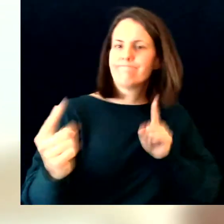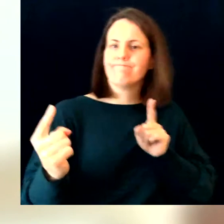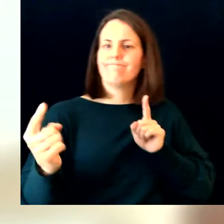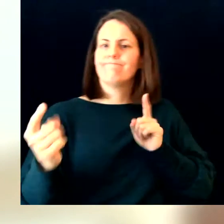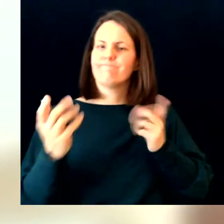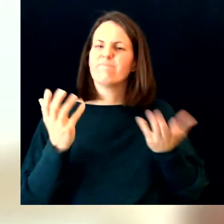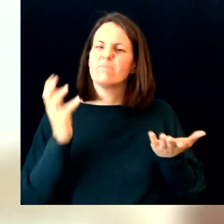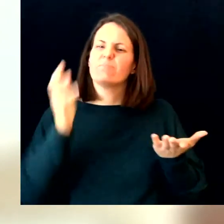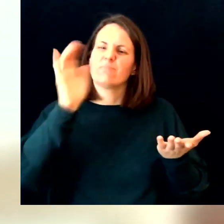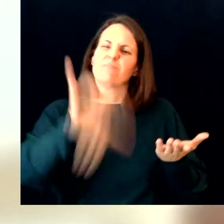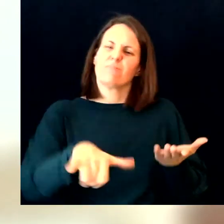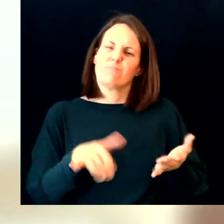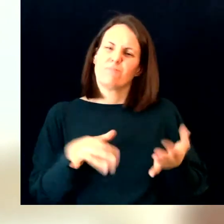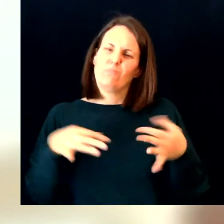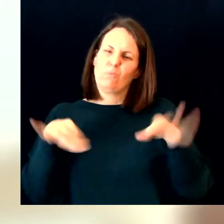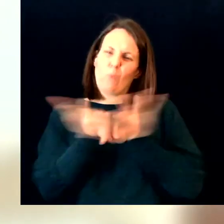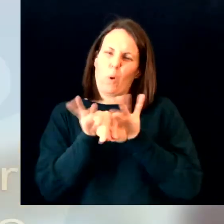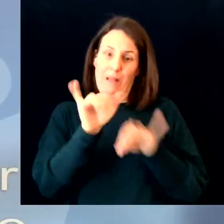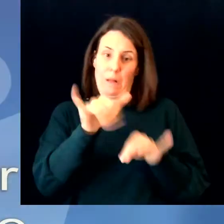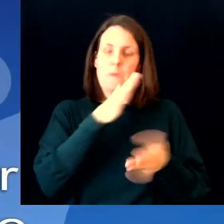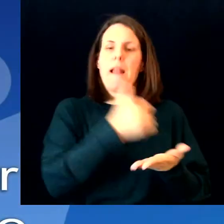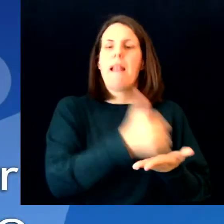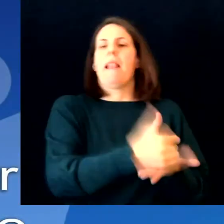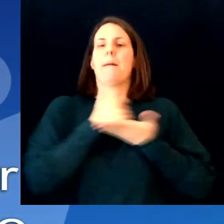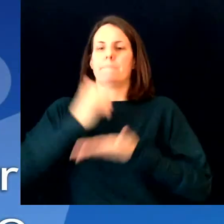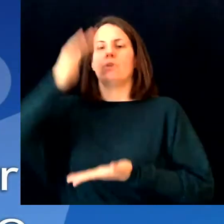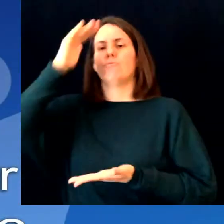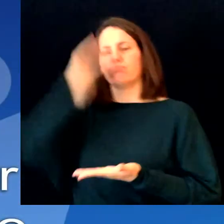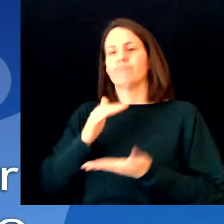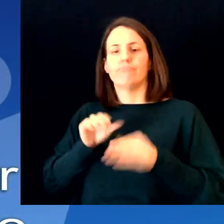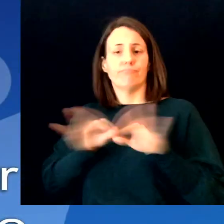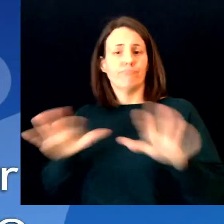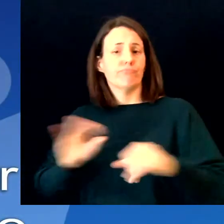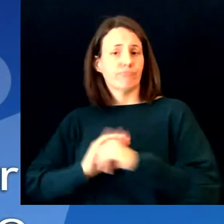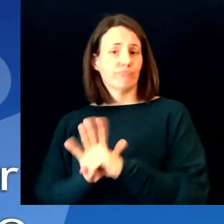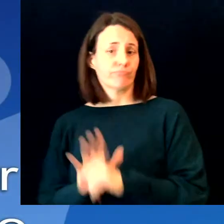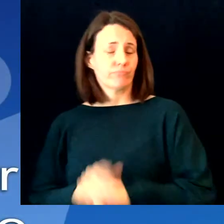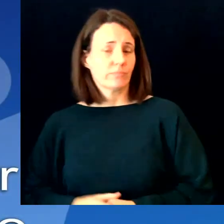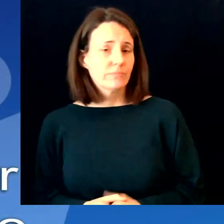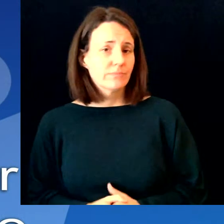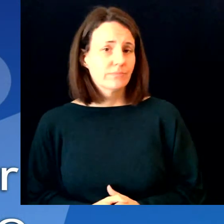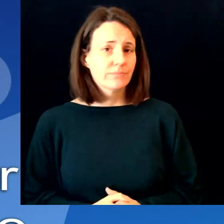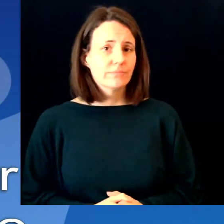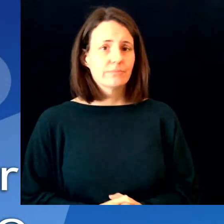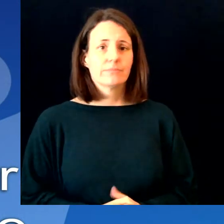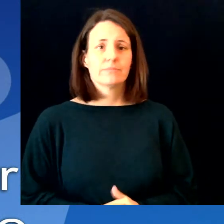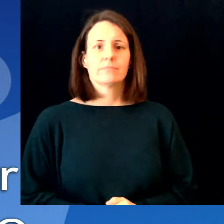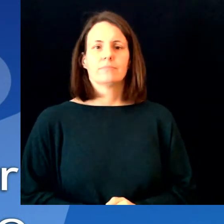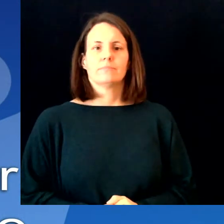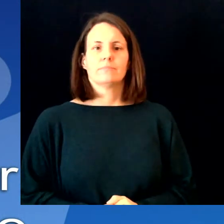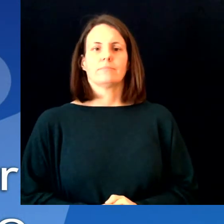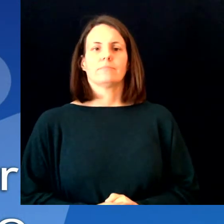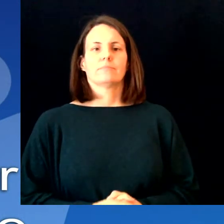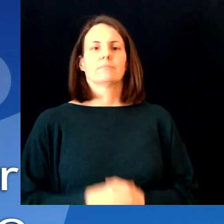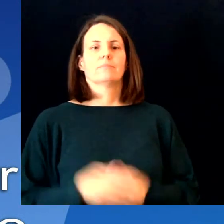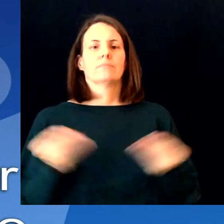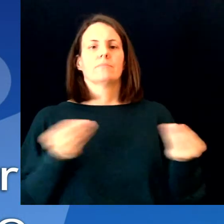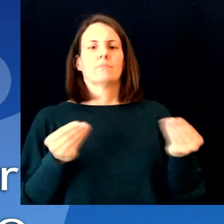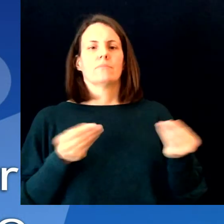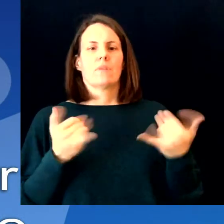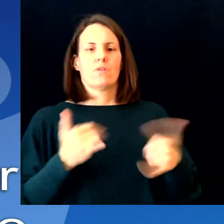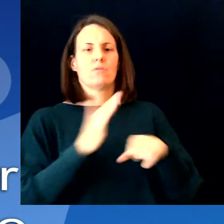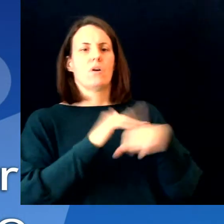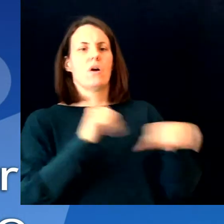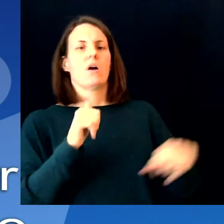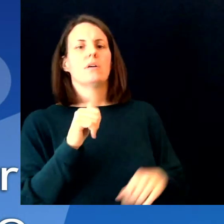as we can. So thanks for the question. Thank you. Now to Sophie Carson from the Milwaukee Journal Sentinel.